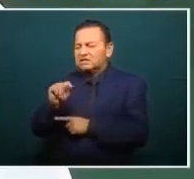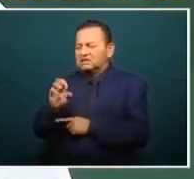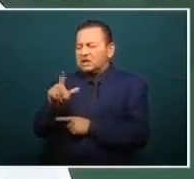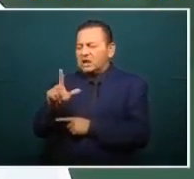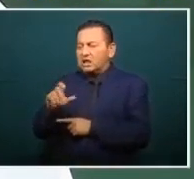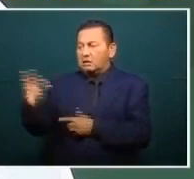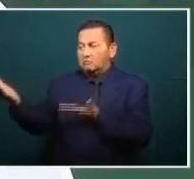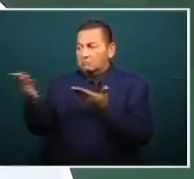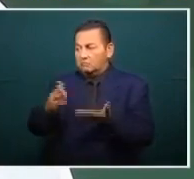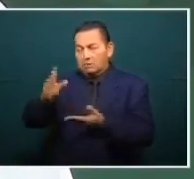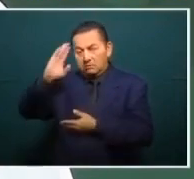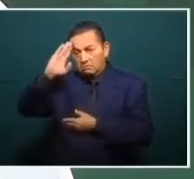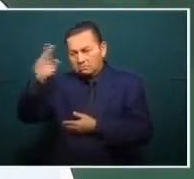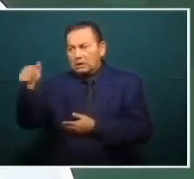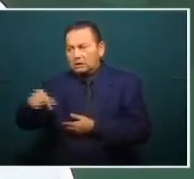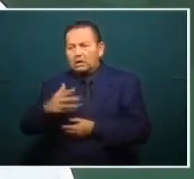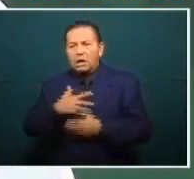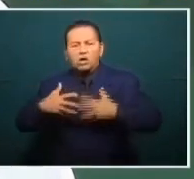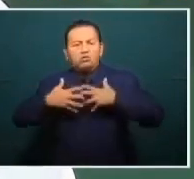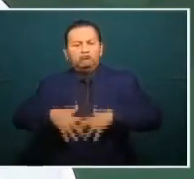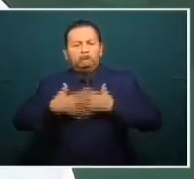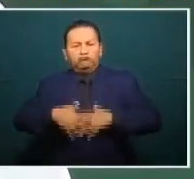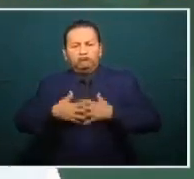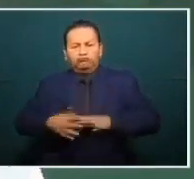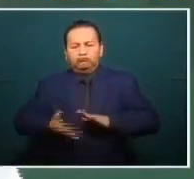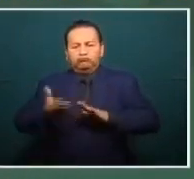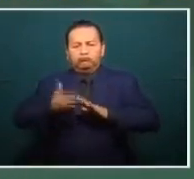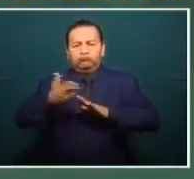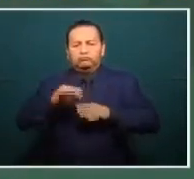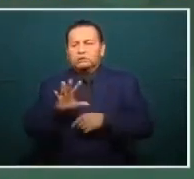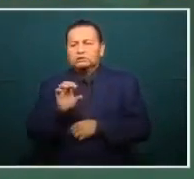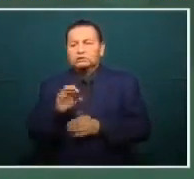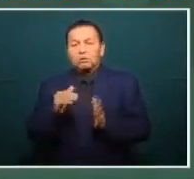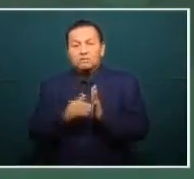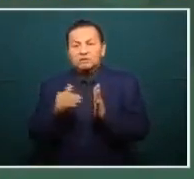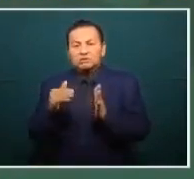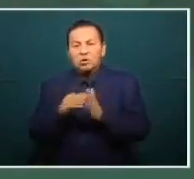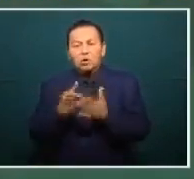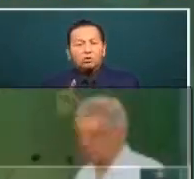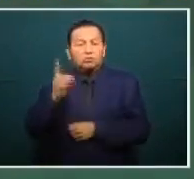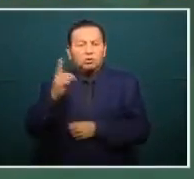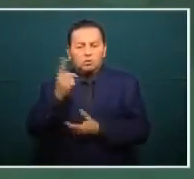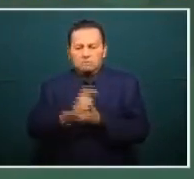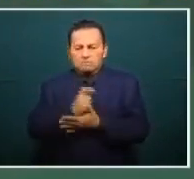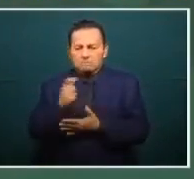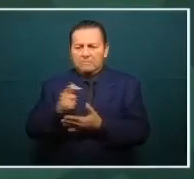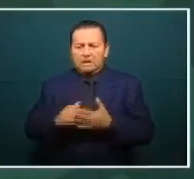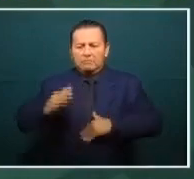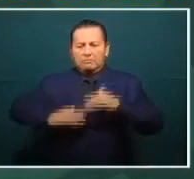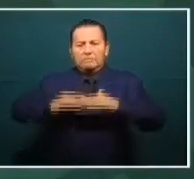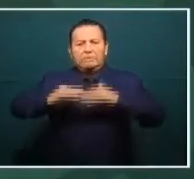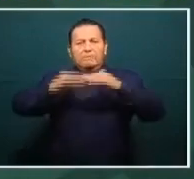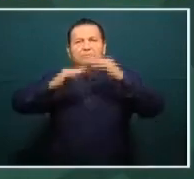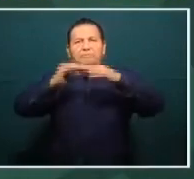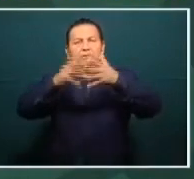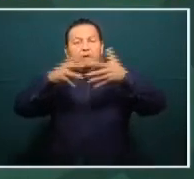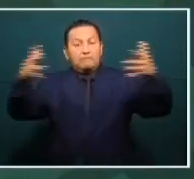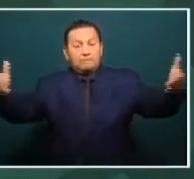Oh my gosh. Okay, I gotta stop. Hold on. Mom's pulling up. Okay, gotcha.